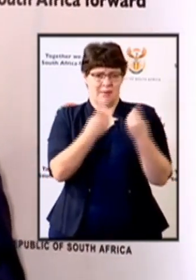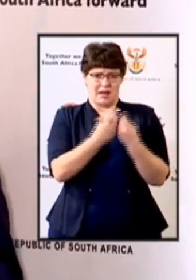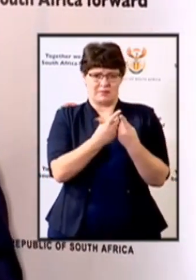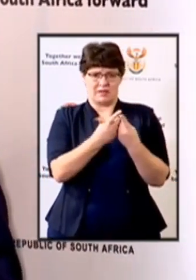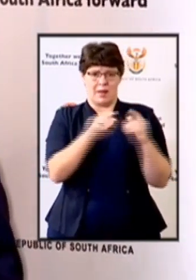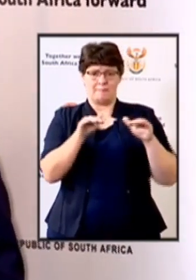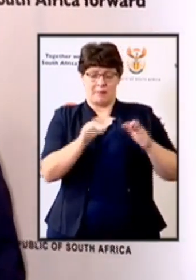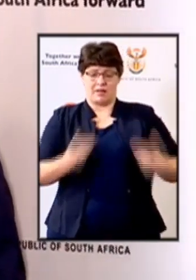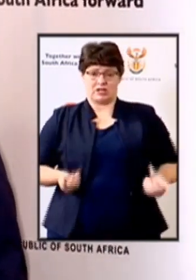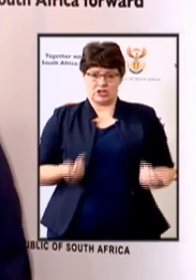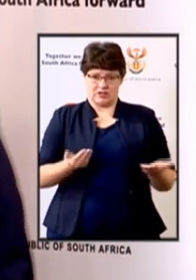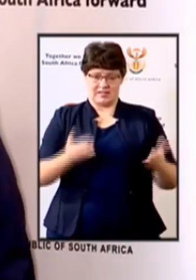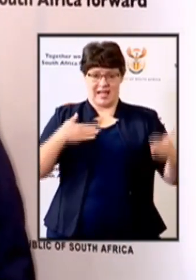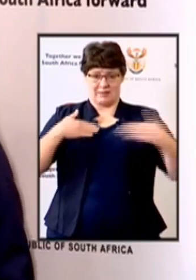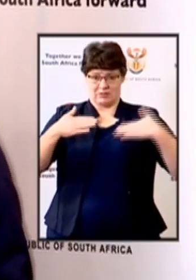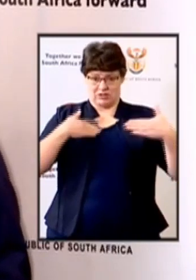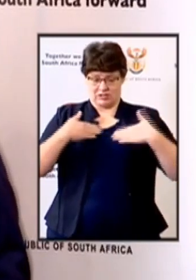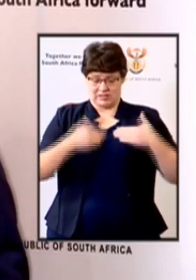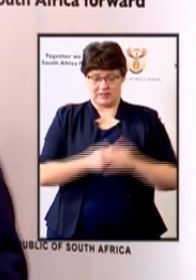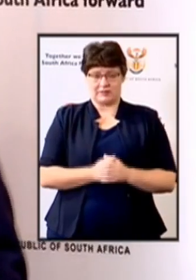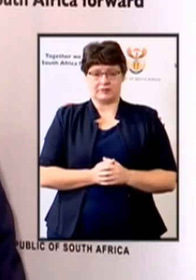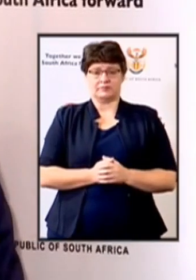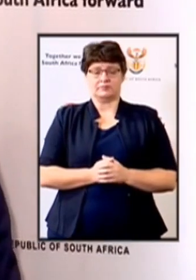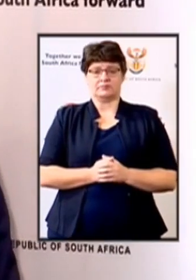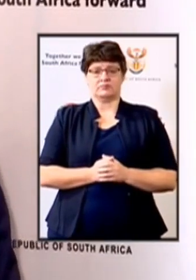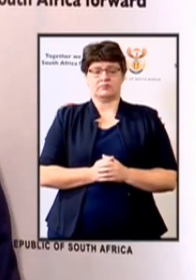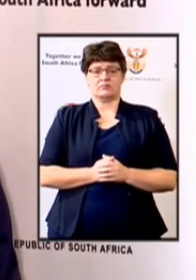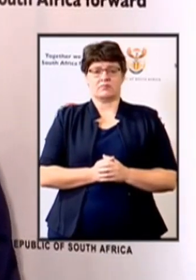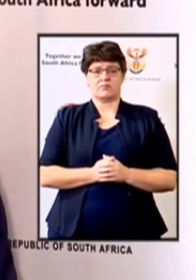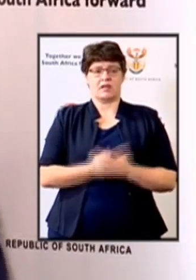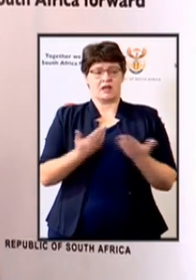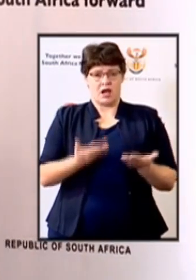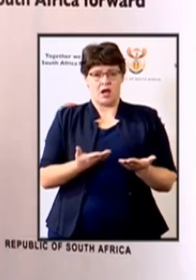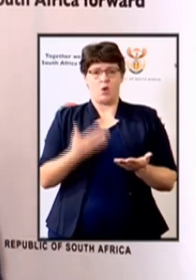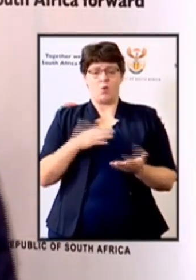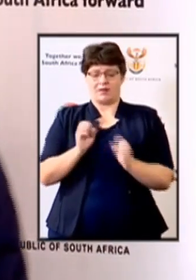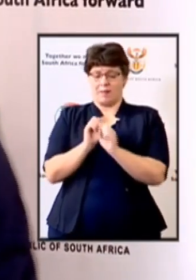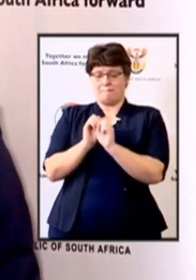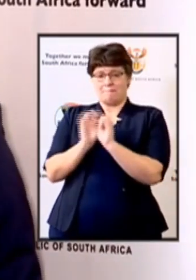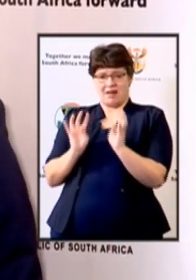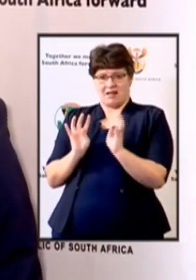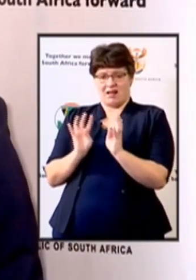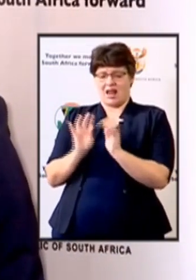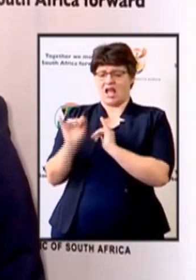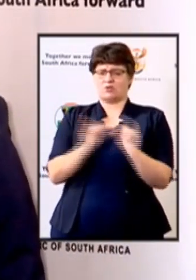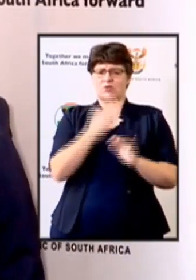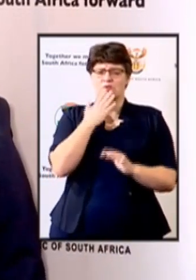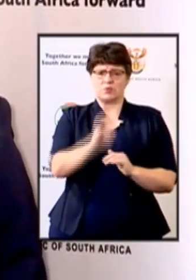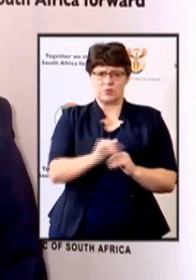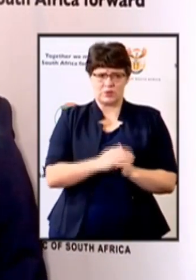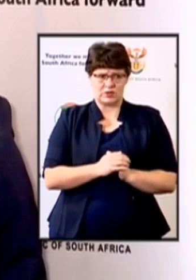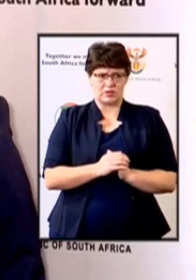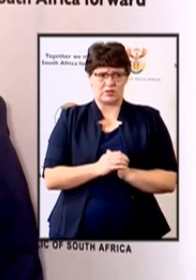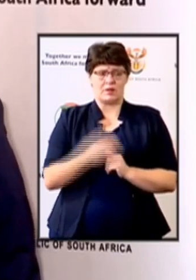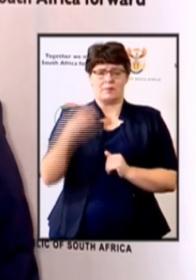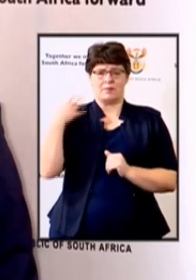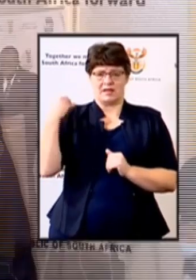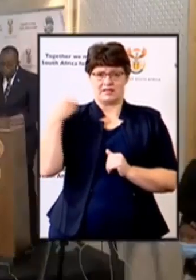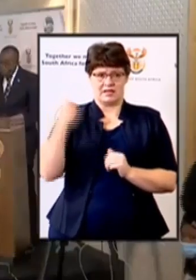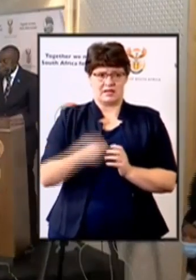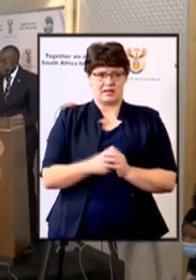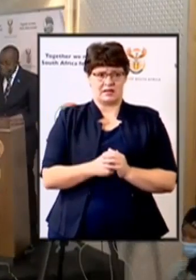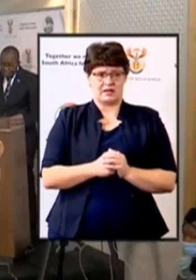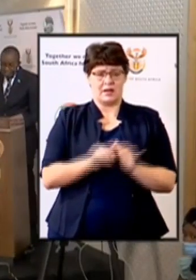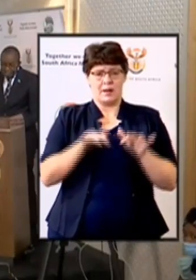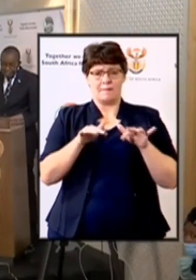Administration. Without a waste of time, I would like to introduce the panelists who are here. We have Minister